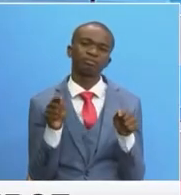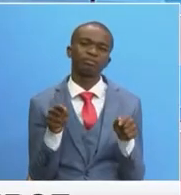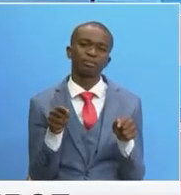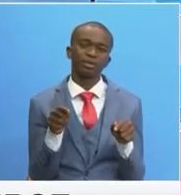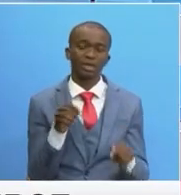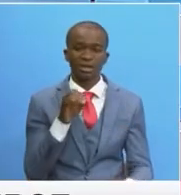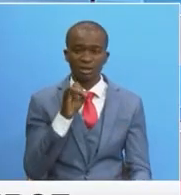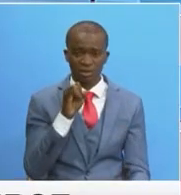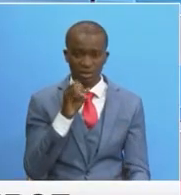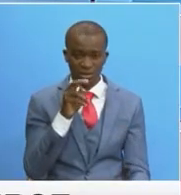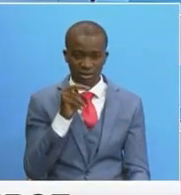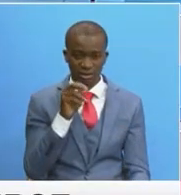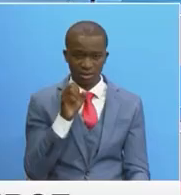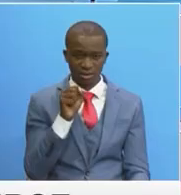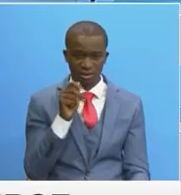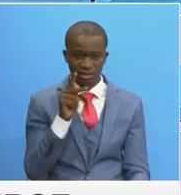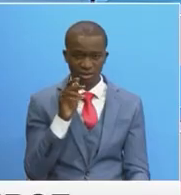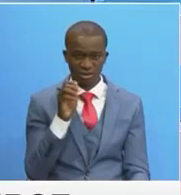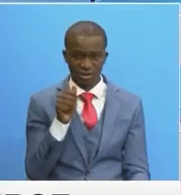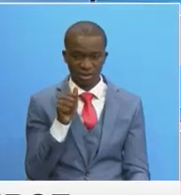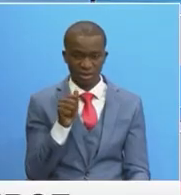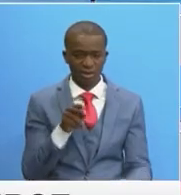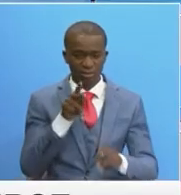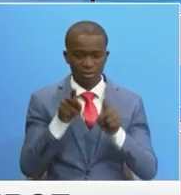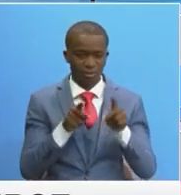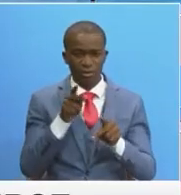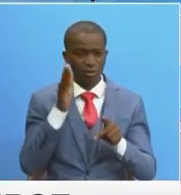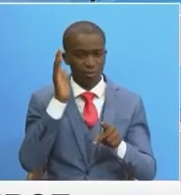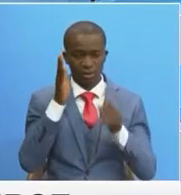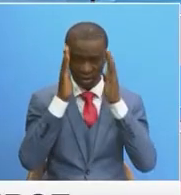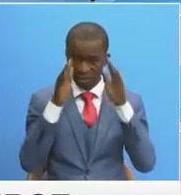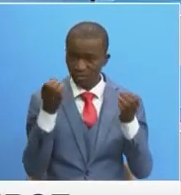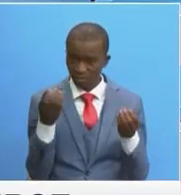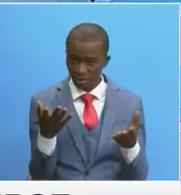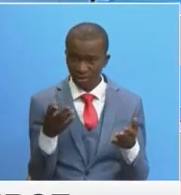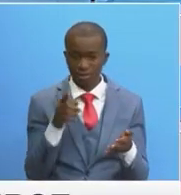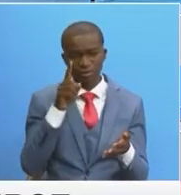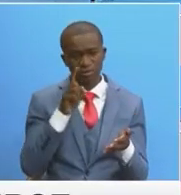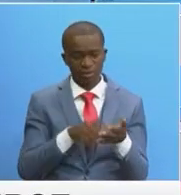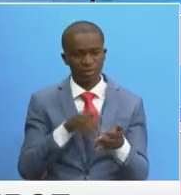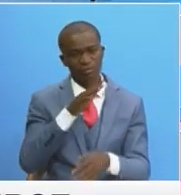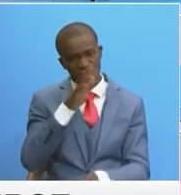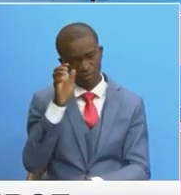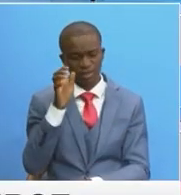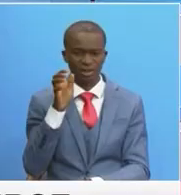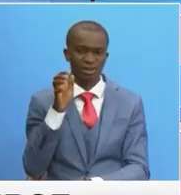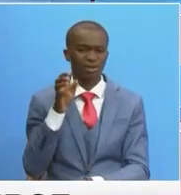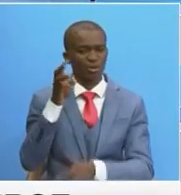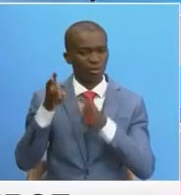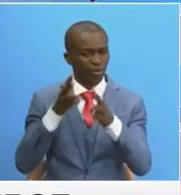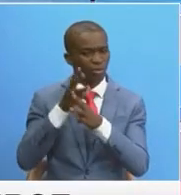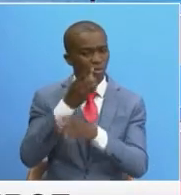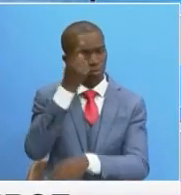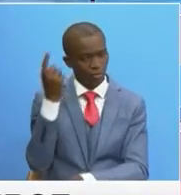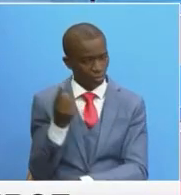has attracted an attendance of over 1,500 delegates globally, will be used as an